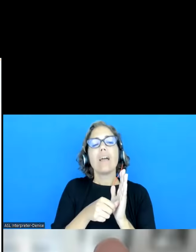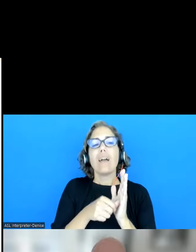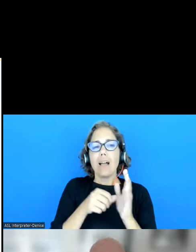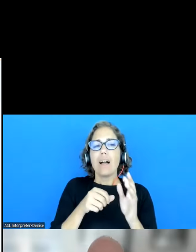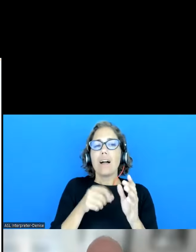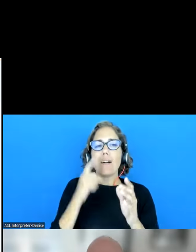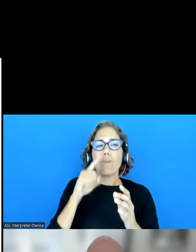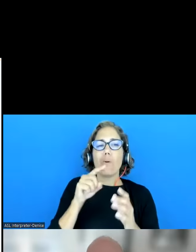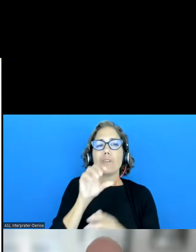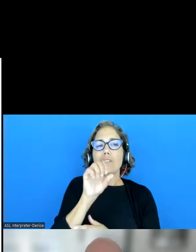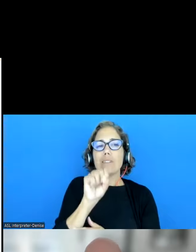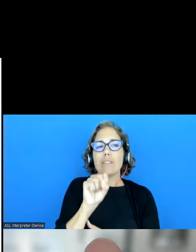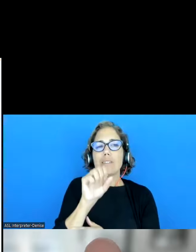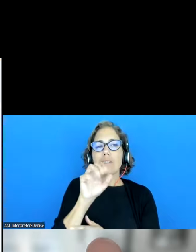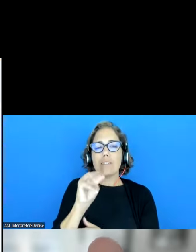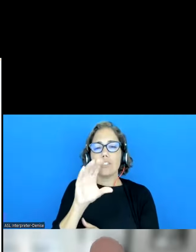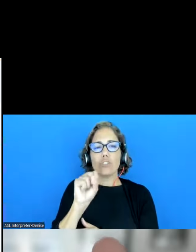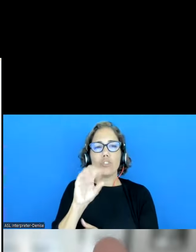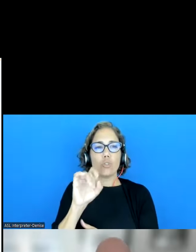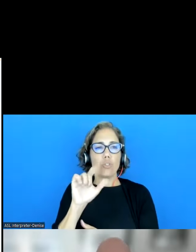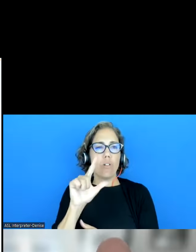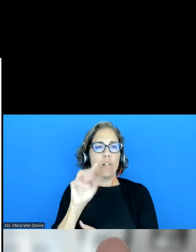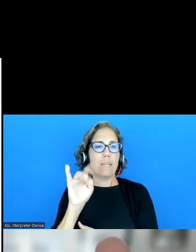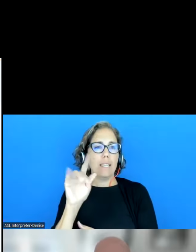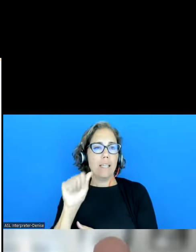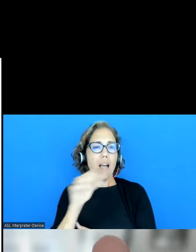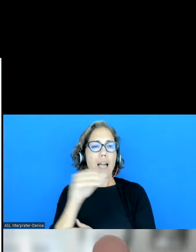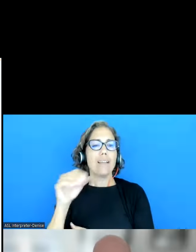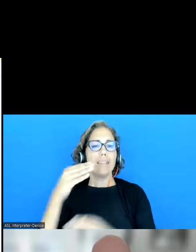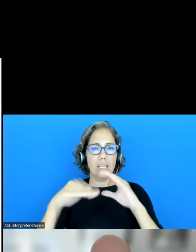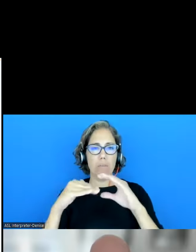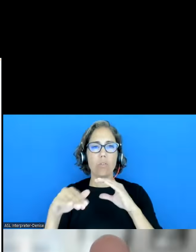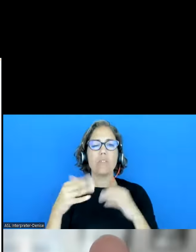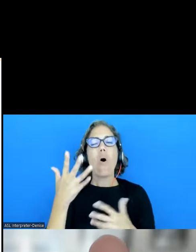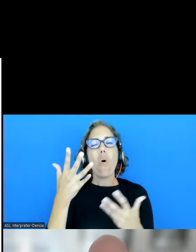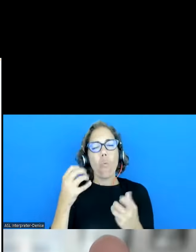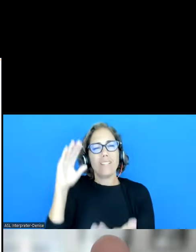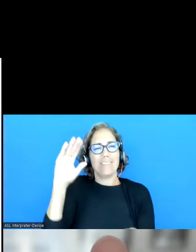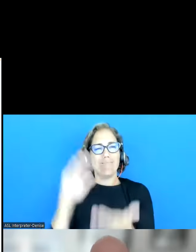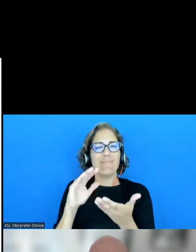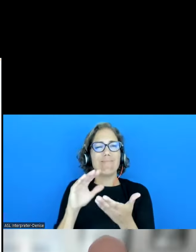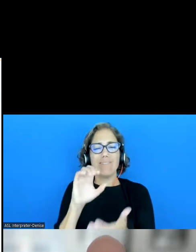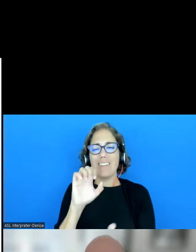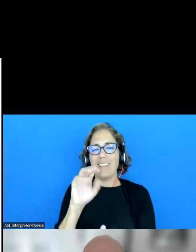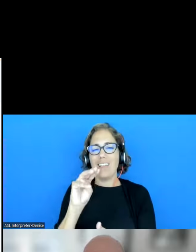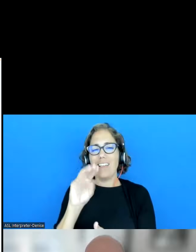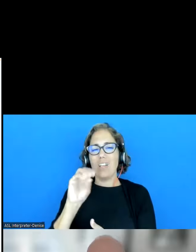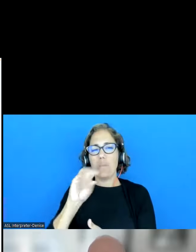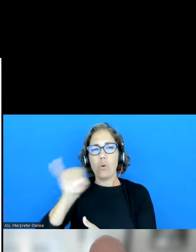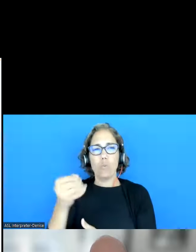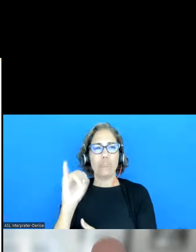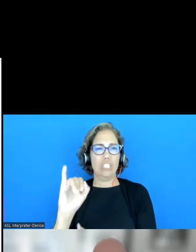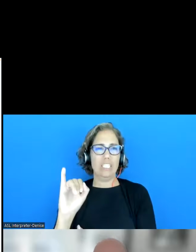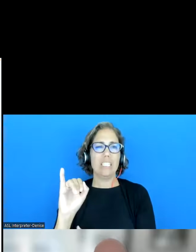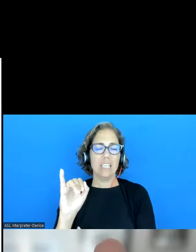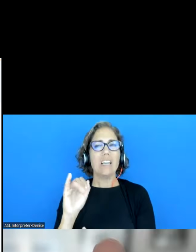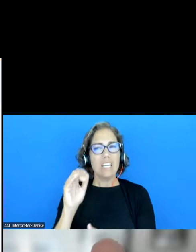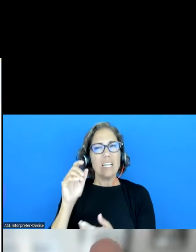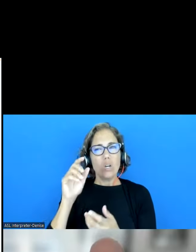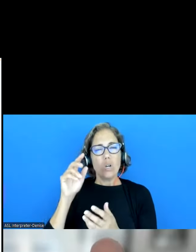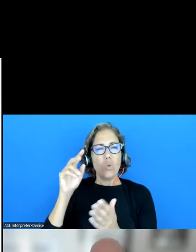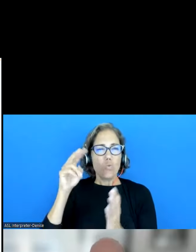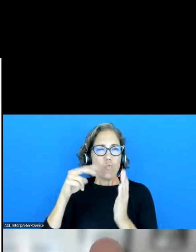and emails. You want to have a limited use of emojis. Screen readers have a very specific way that they will